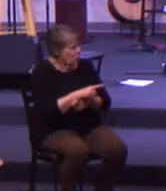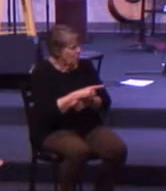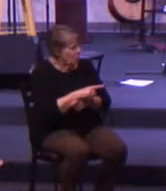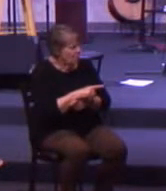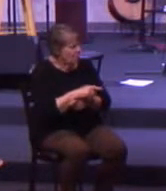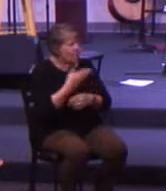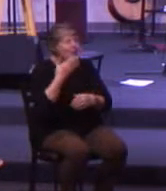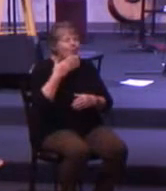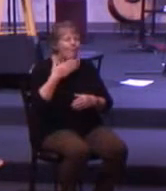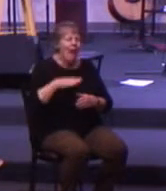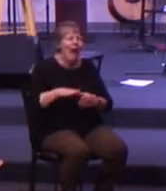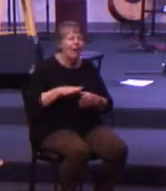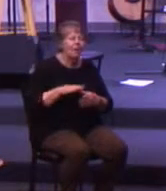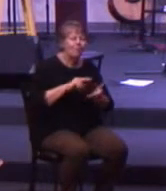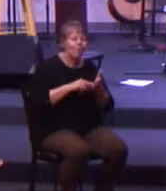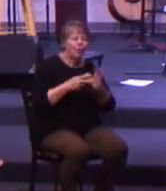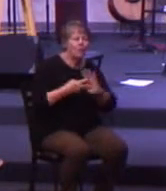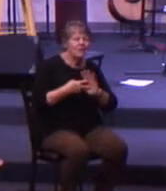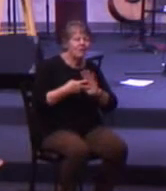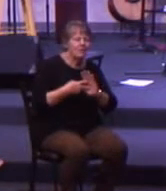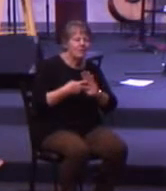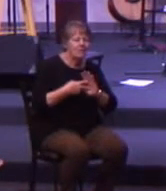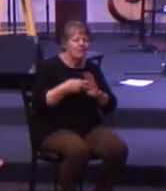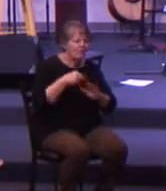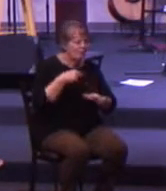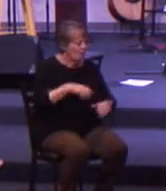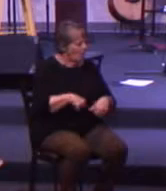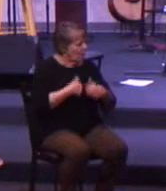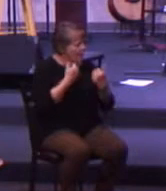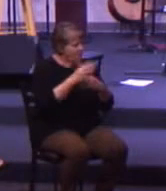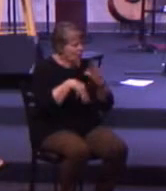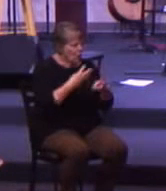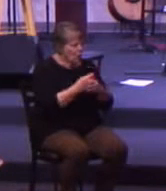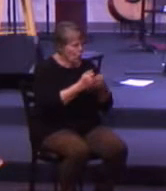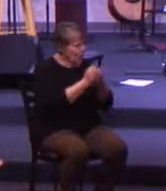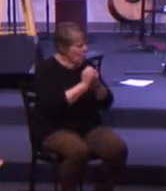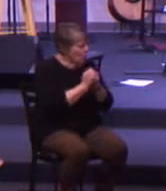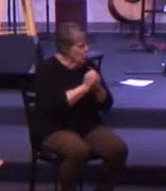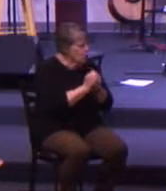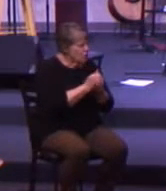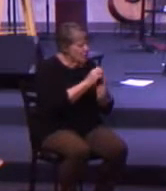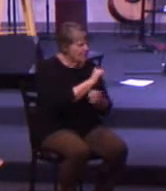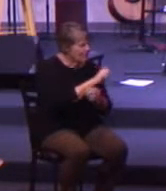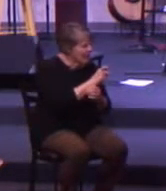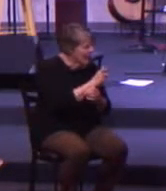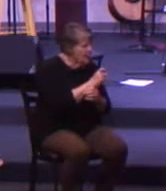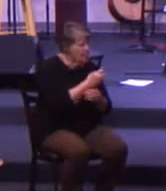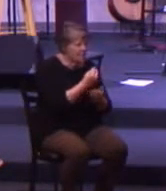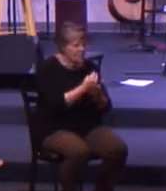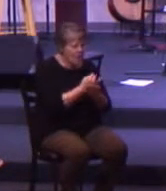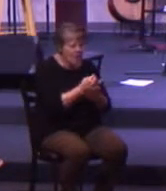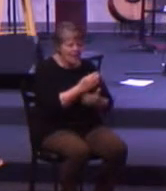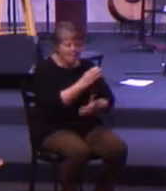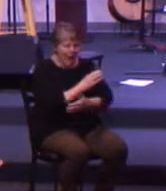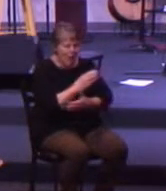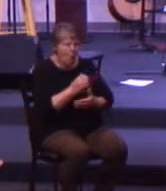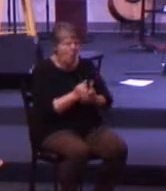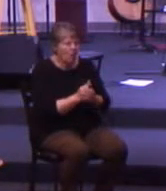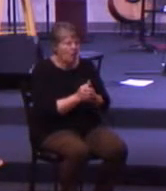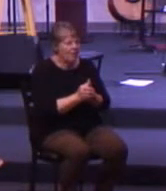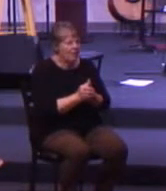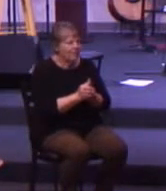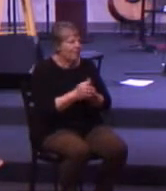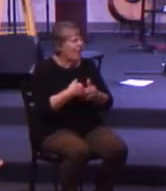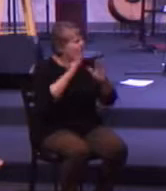worships at the altars of sex and money and power. If you want to read more about that, Tim Keller wrote a phenomenal book,